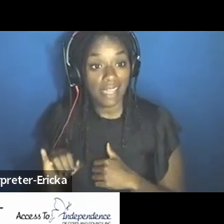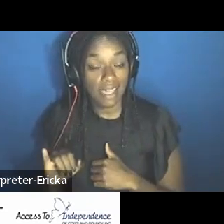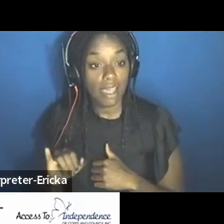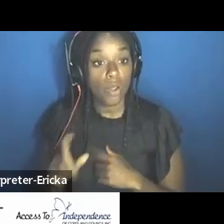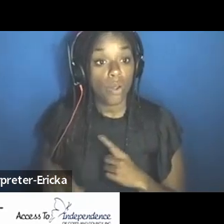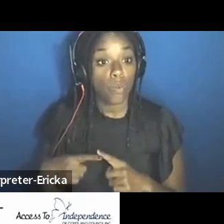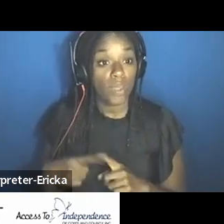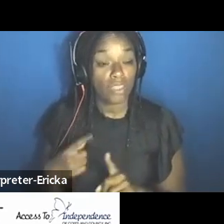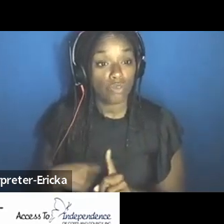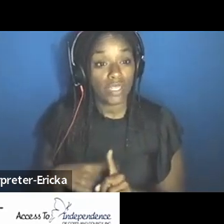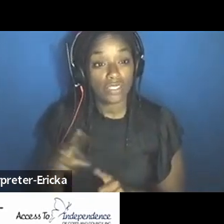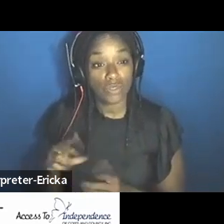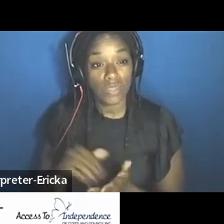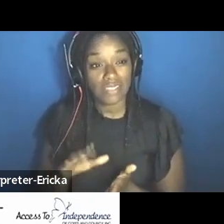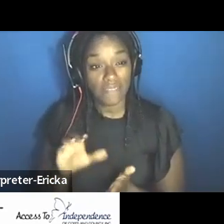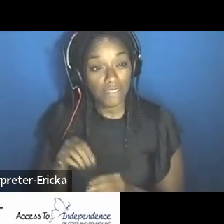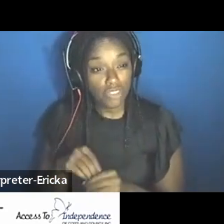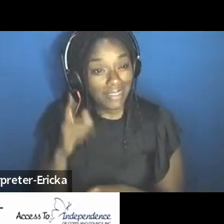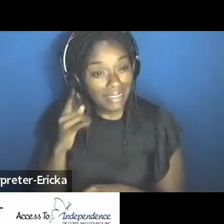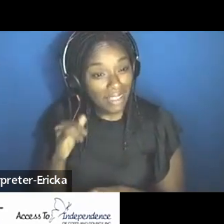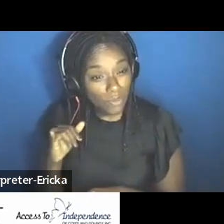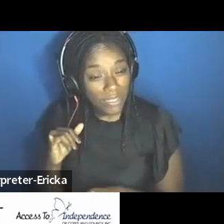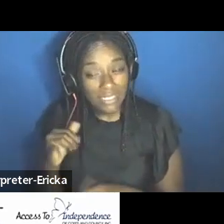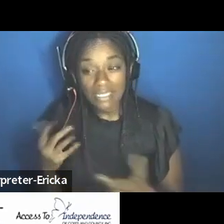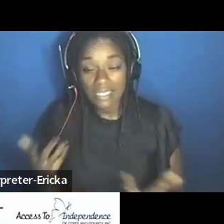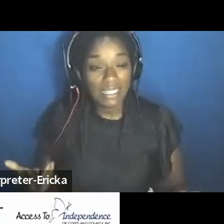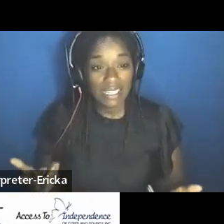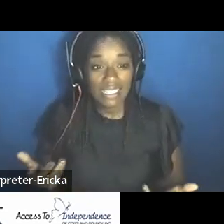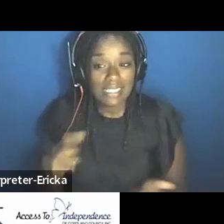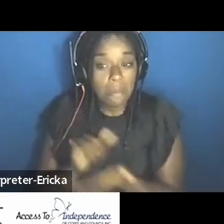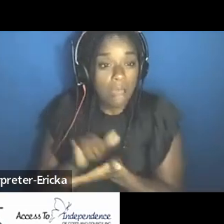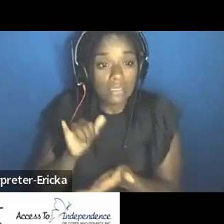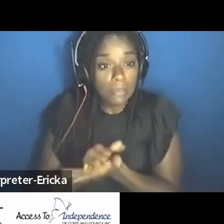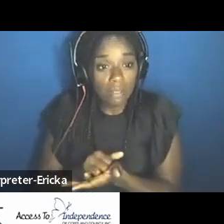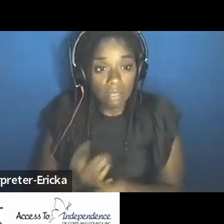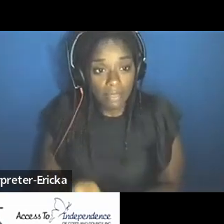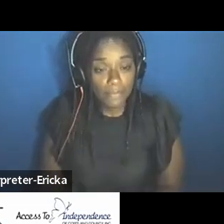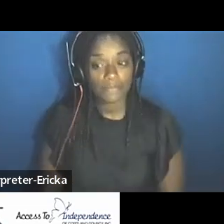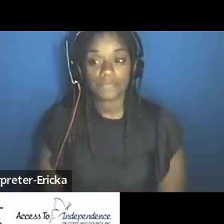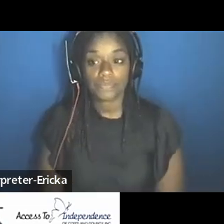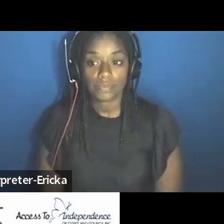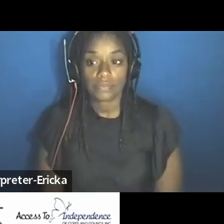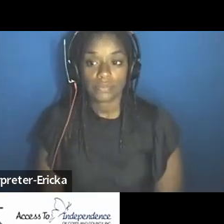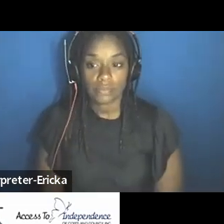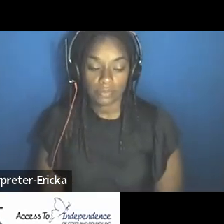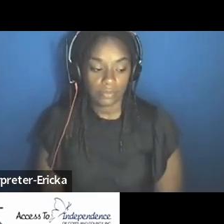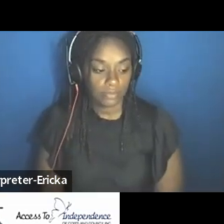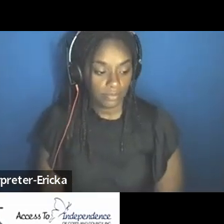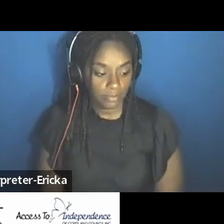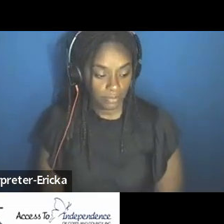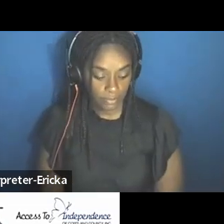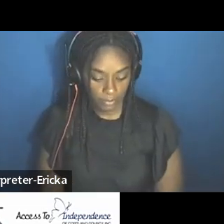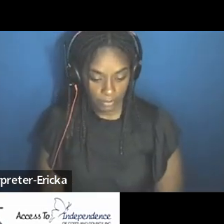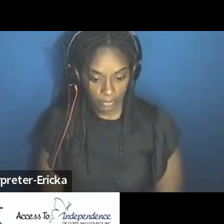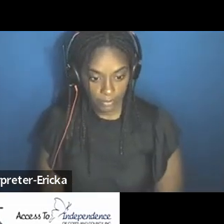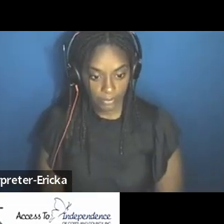is not a thing, right? It's just like, that's not possible. And these are the stories. And I think the other part of